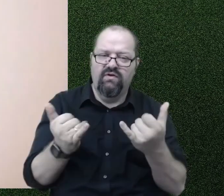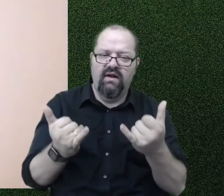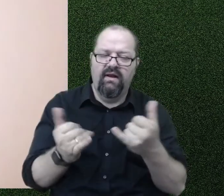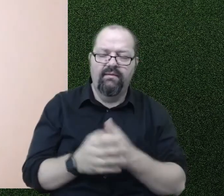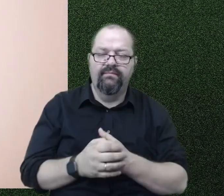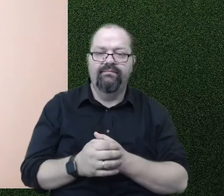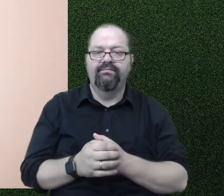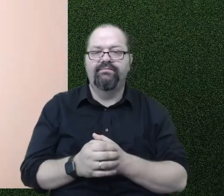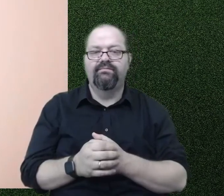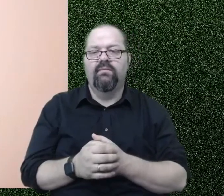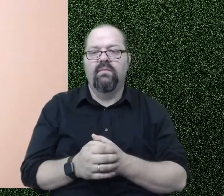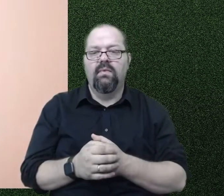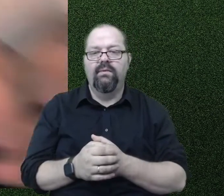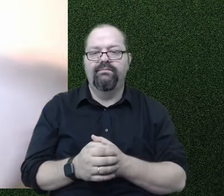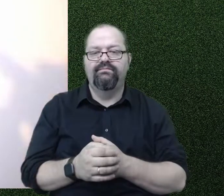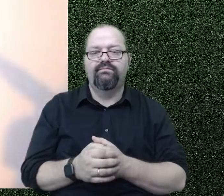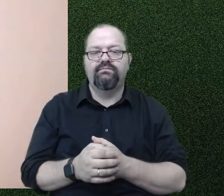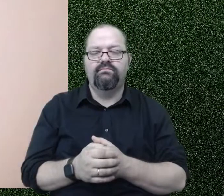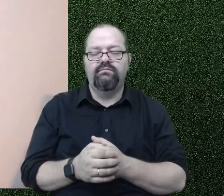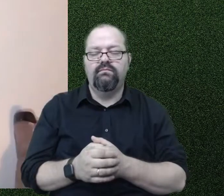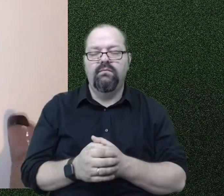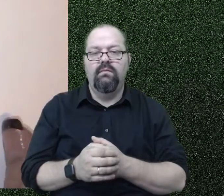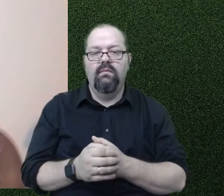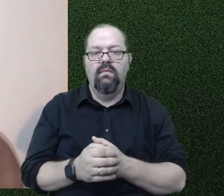Let me show you.